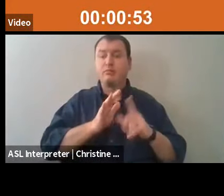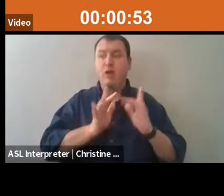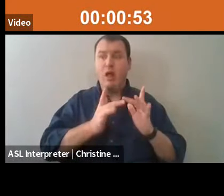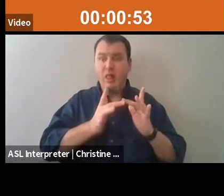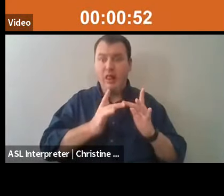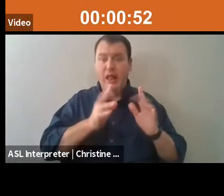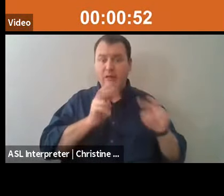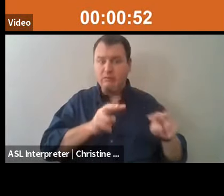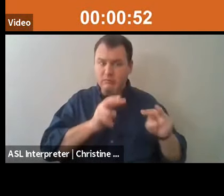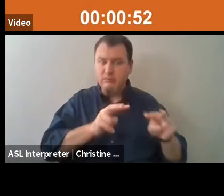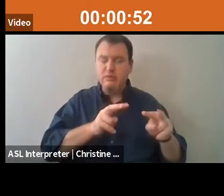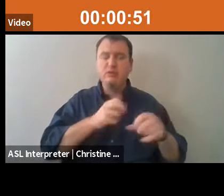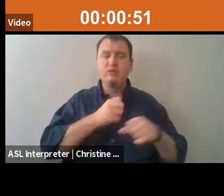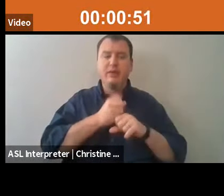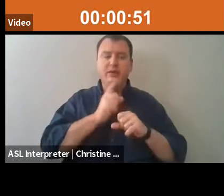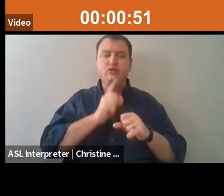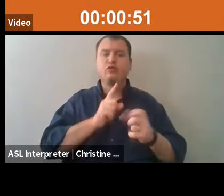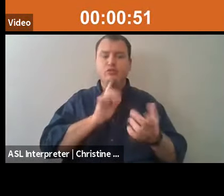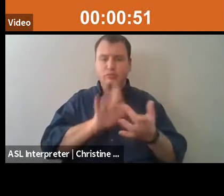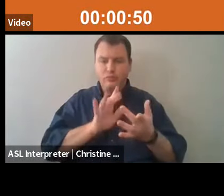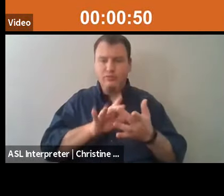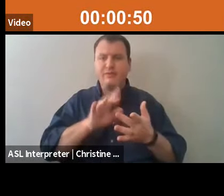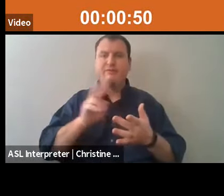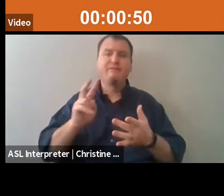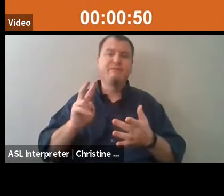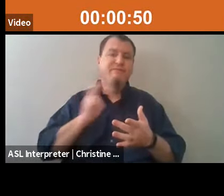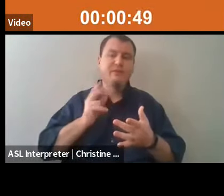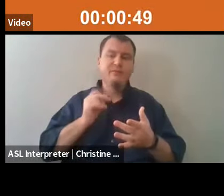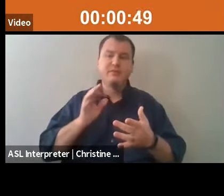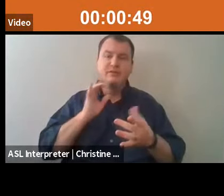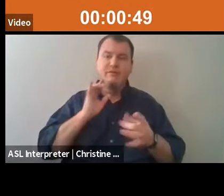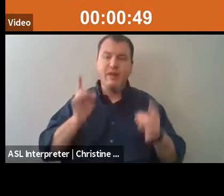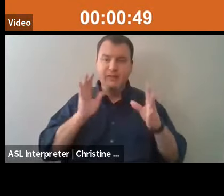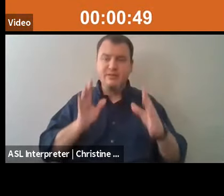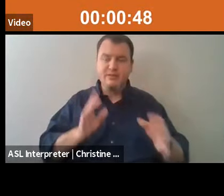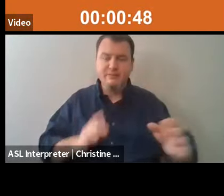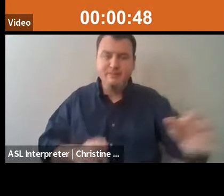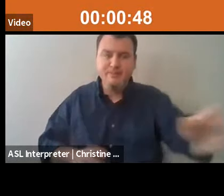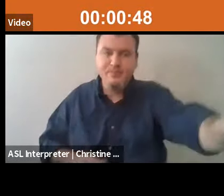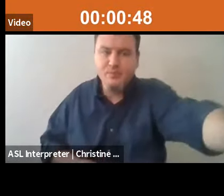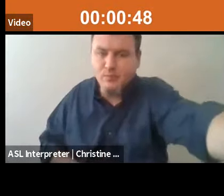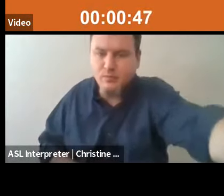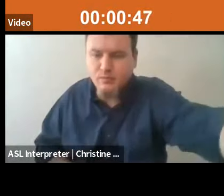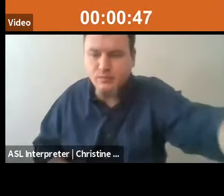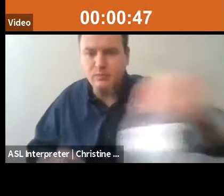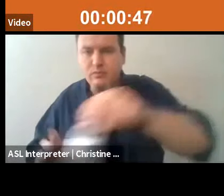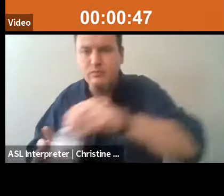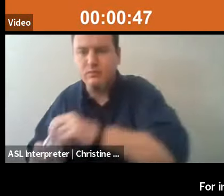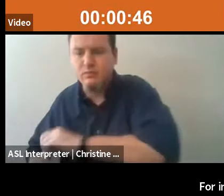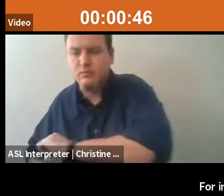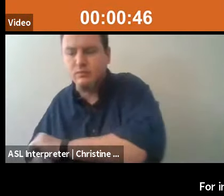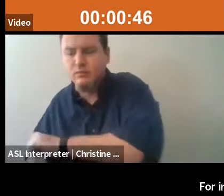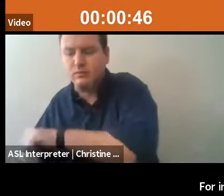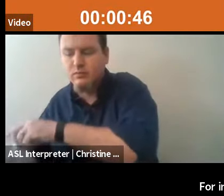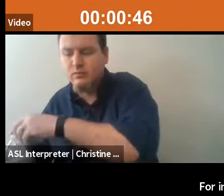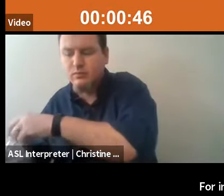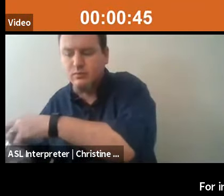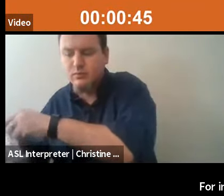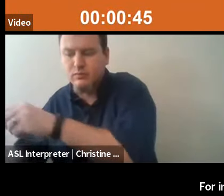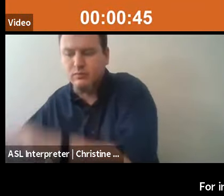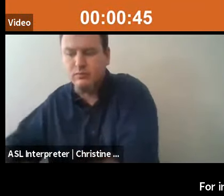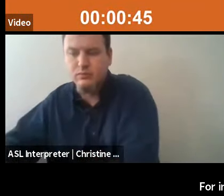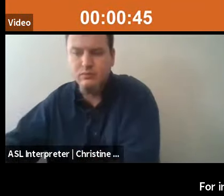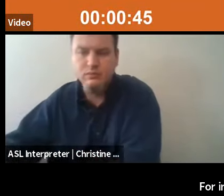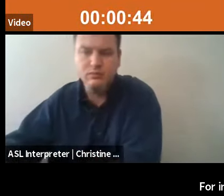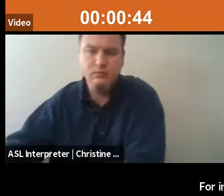reach out to victims of violence. Furthermore, the Swedish government has assigned to the